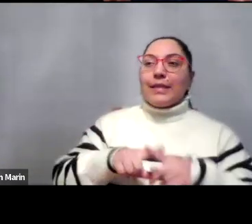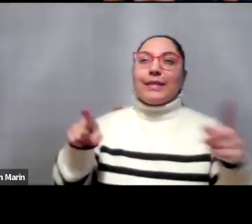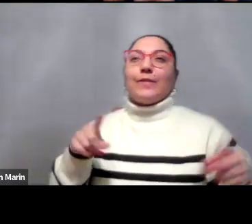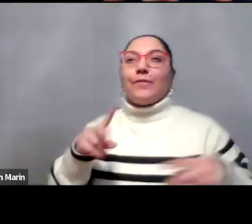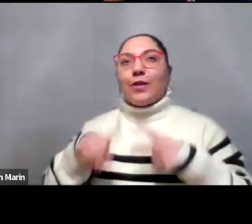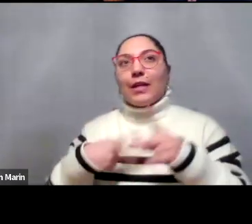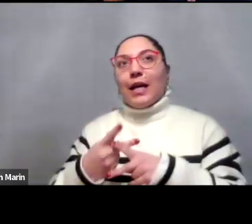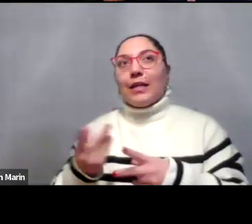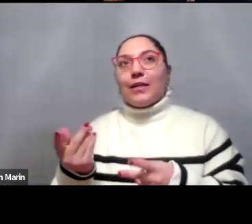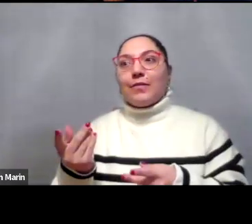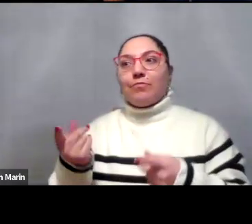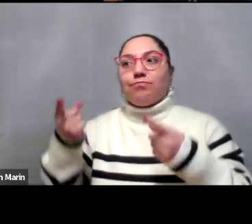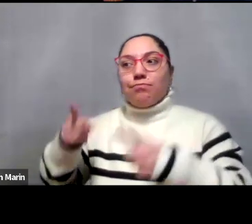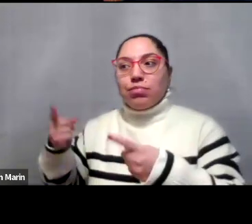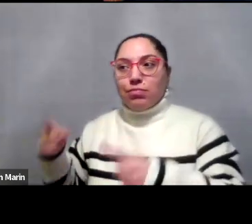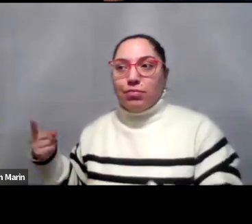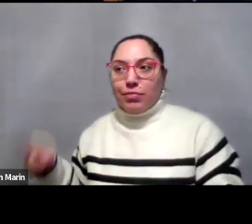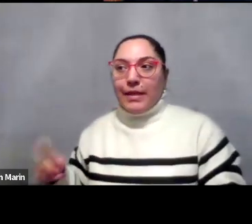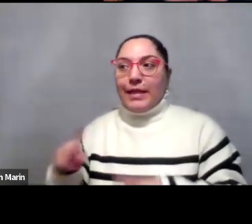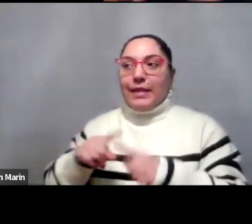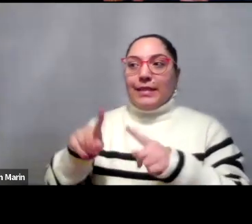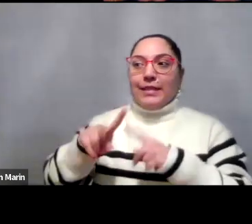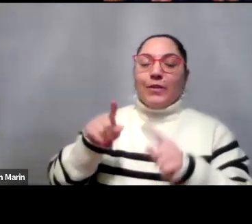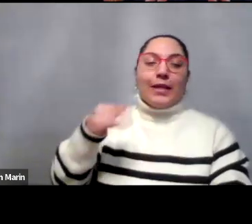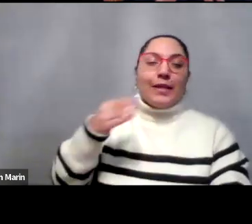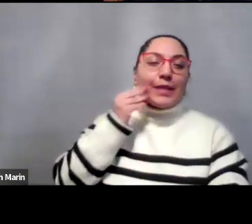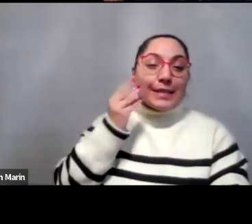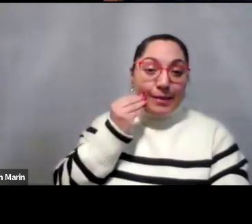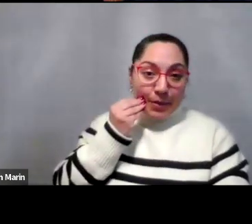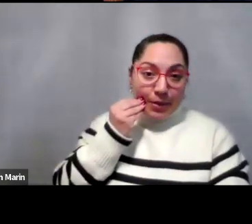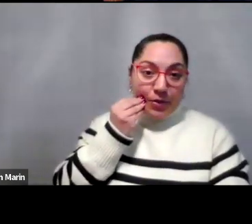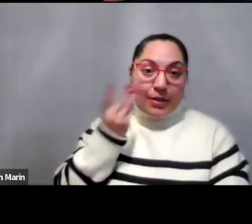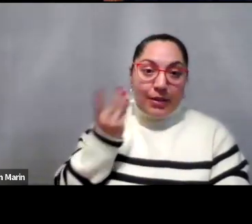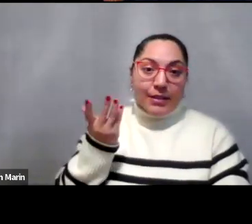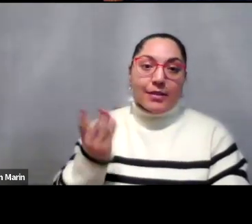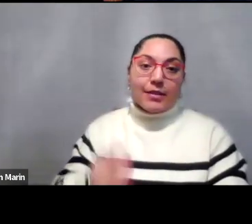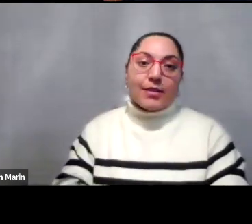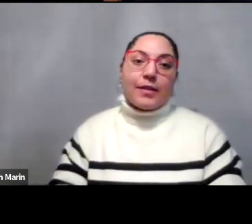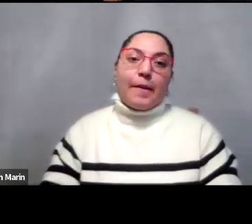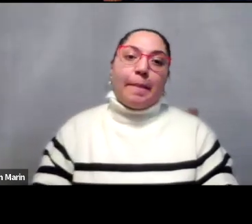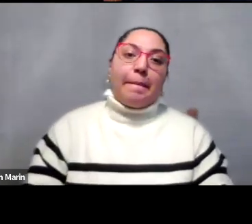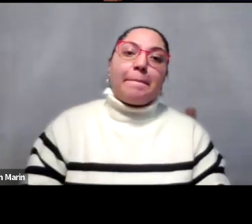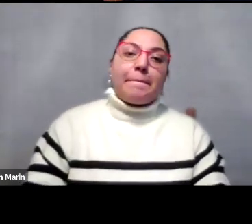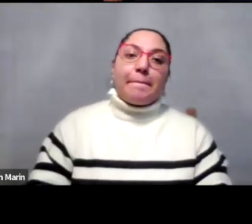in my life. So we really try to help people navigate those early experiences,